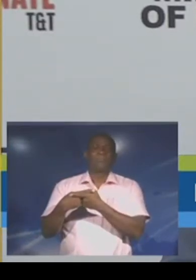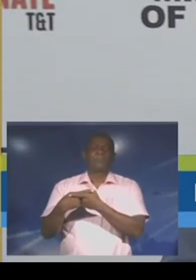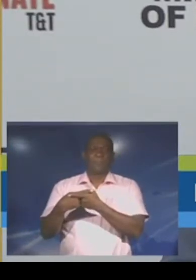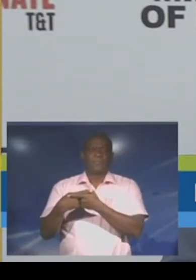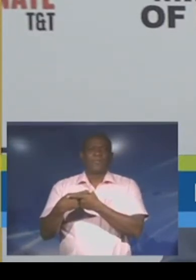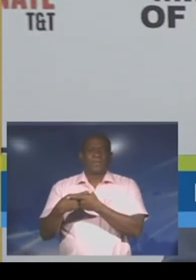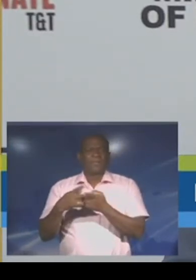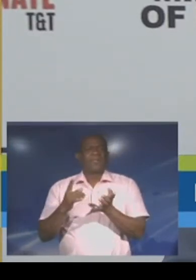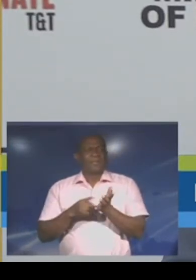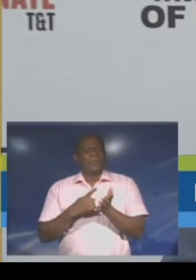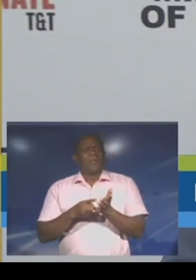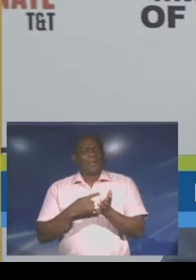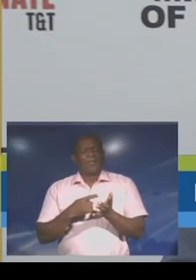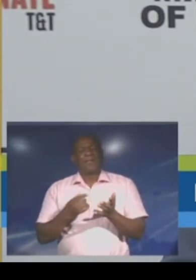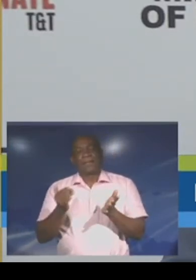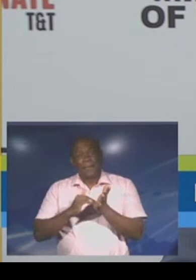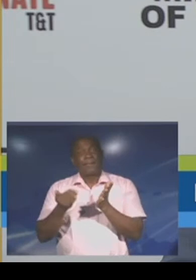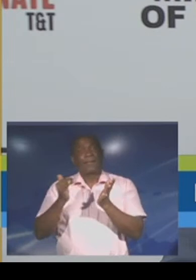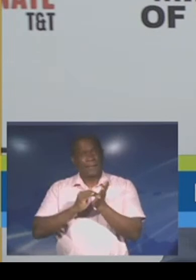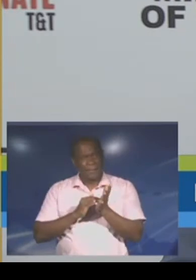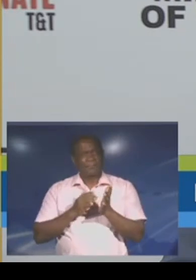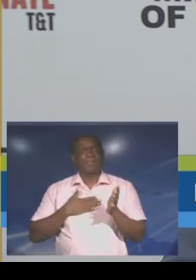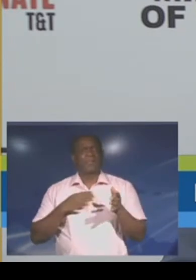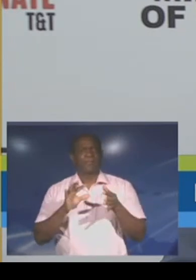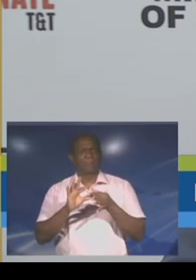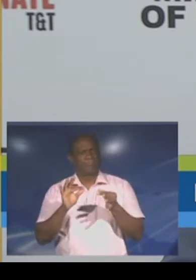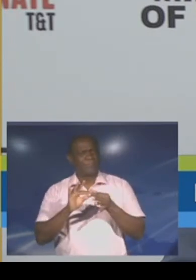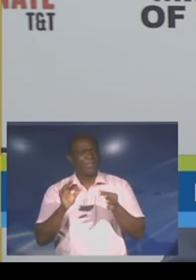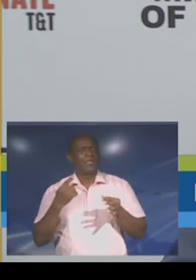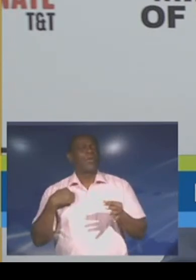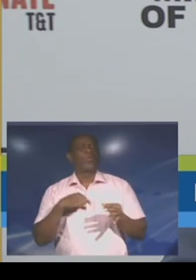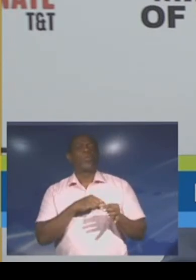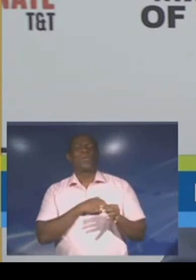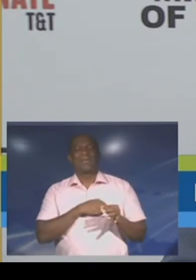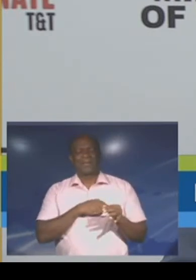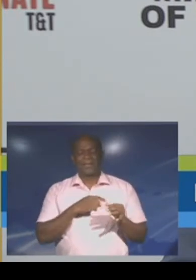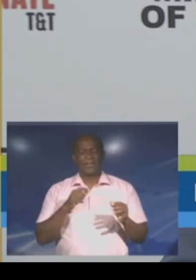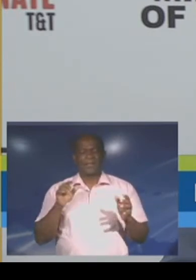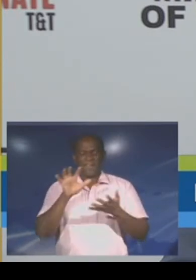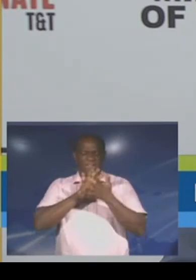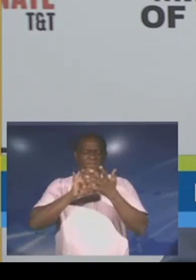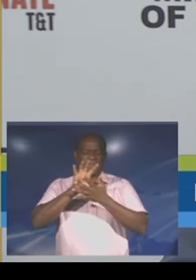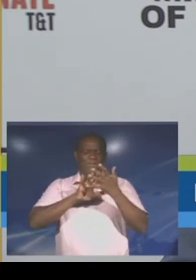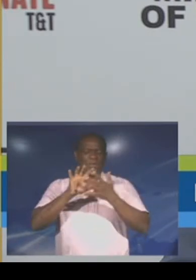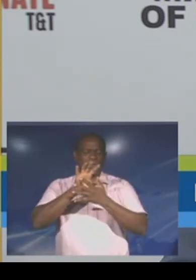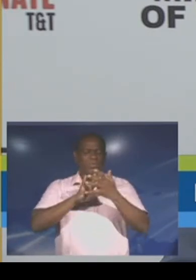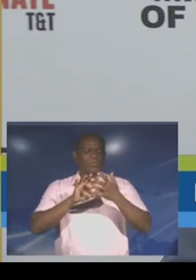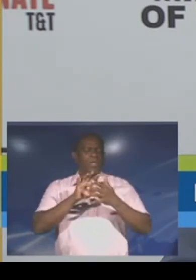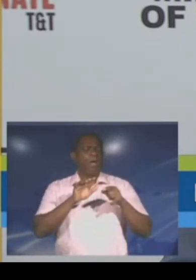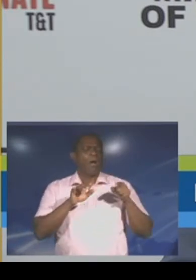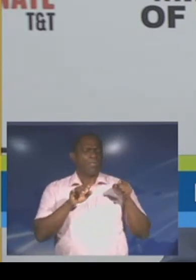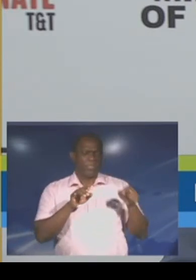we fall into. We tend to mix up correlation with causation. The mask